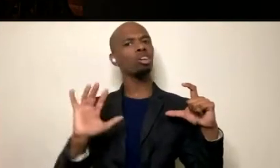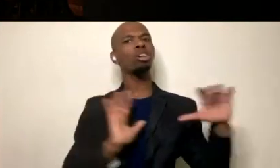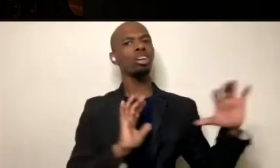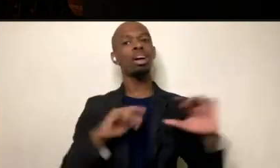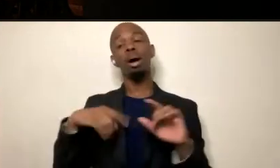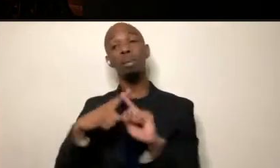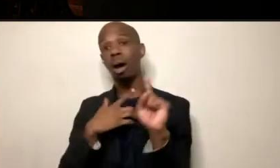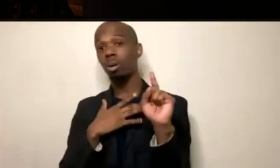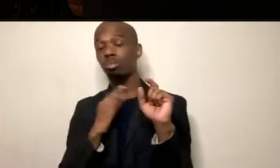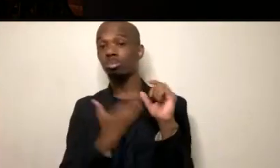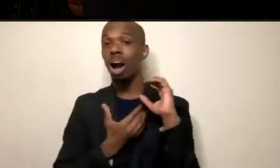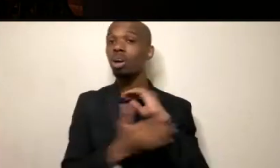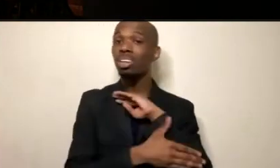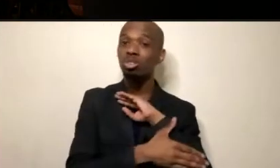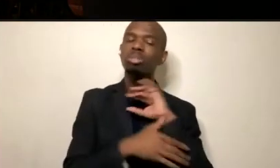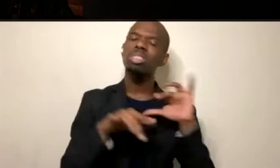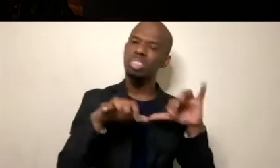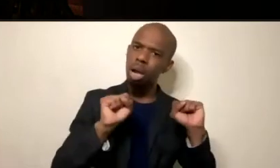we're in...